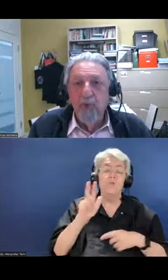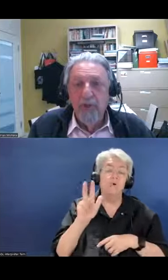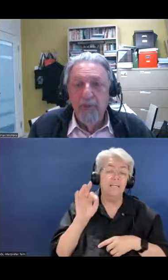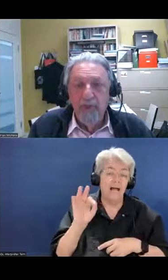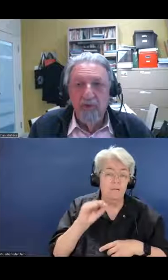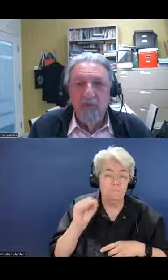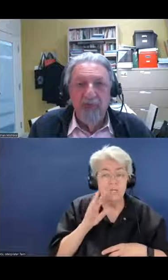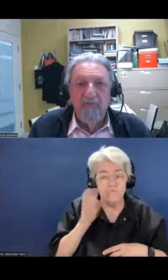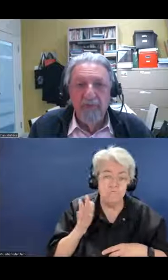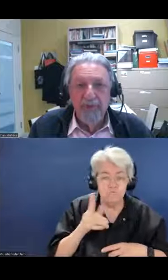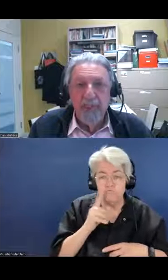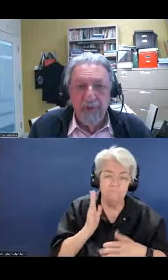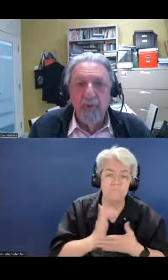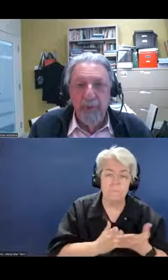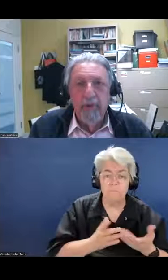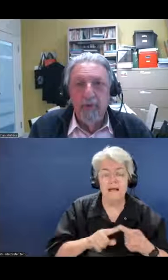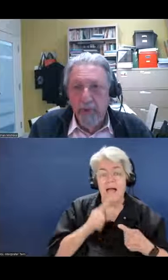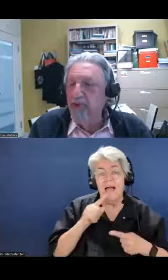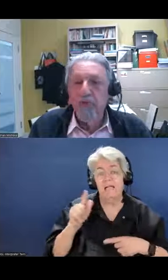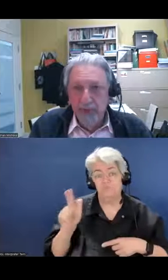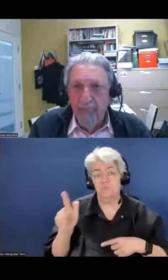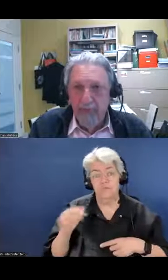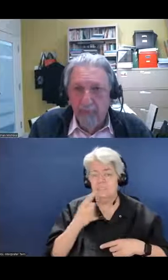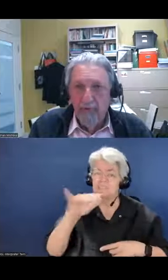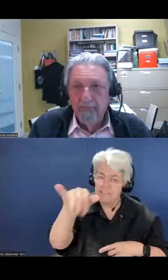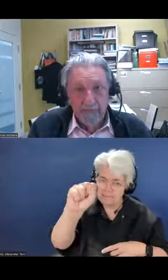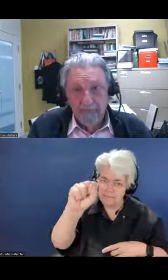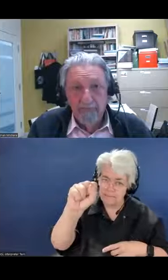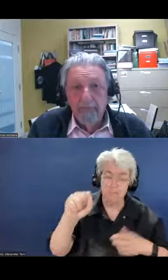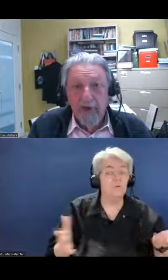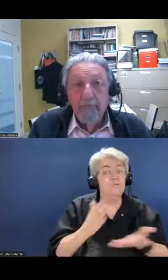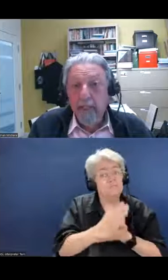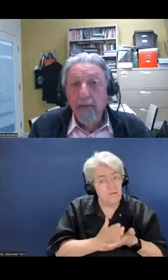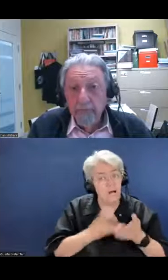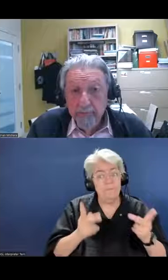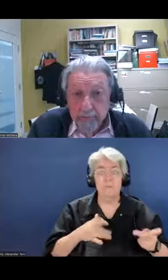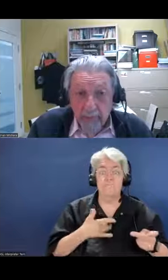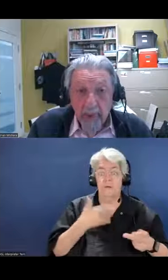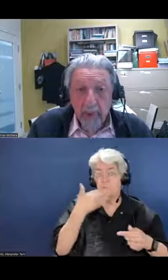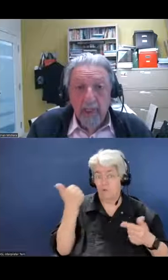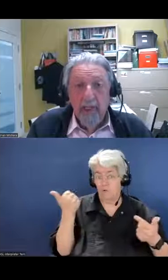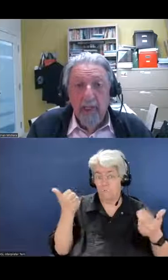39% somewhat agreed, and 25% completely agreed. So some people felt better.